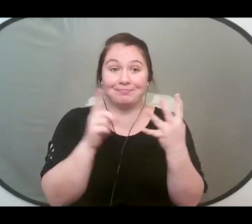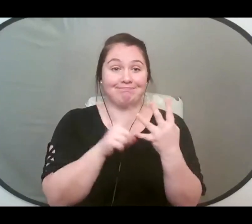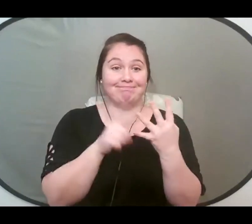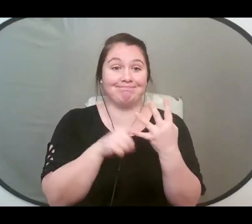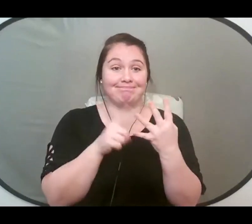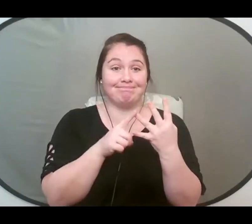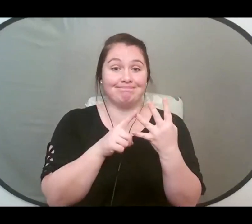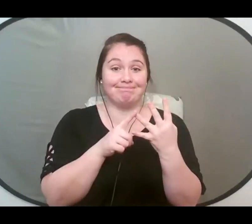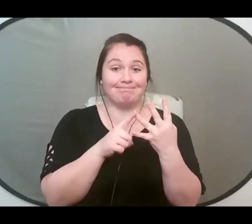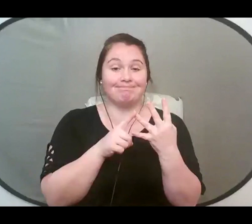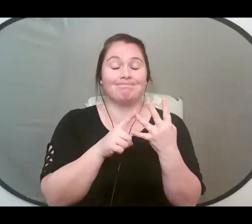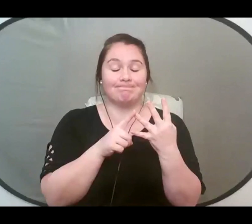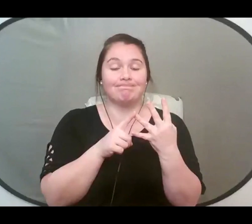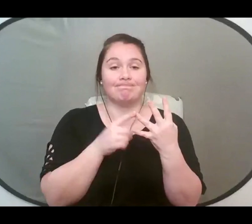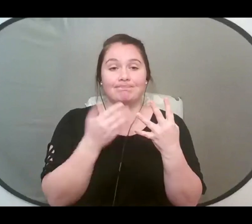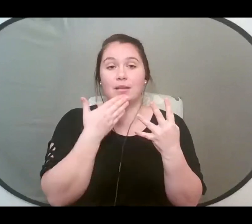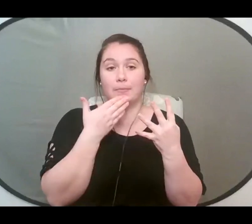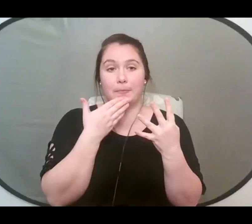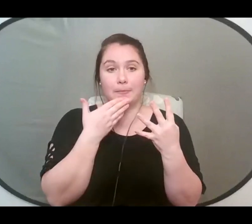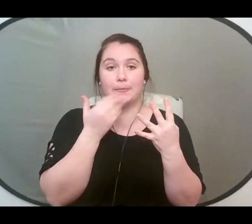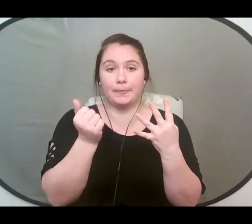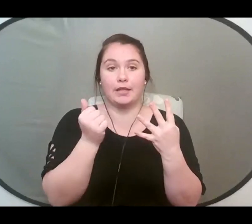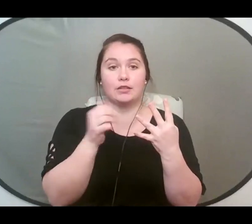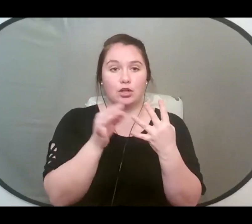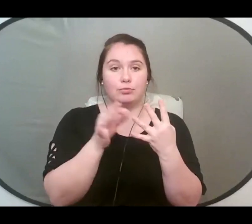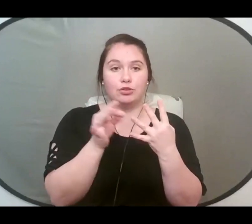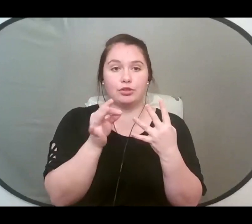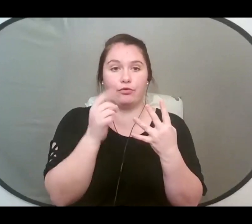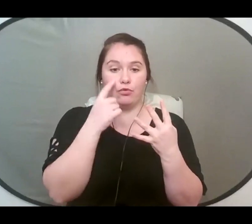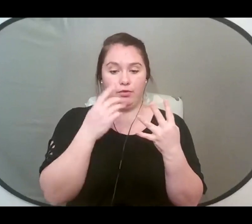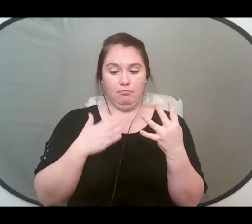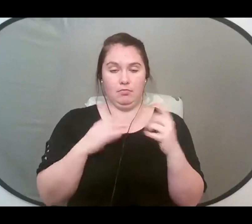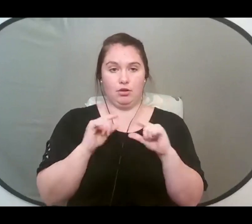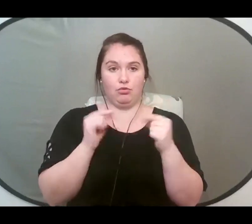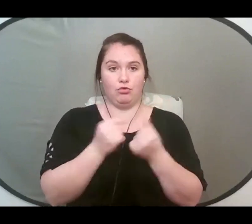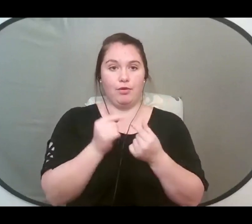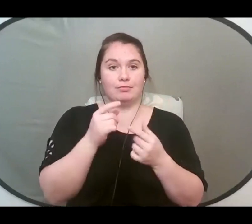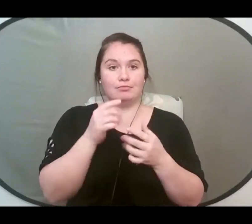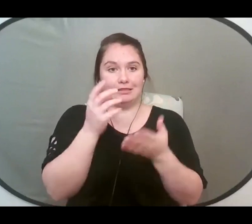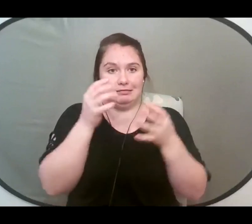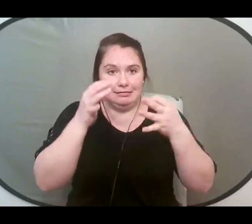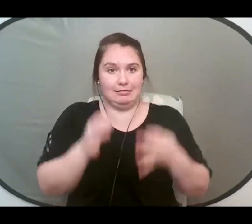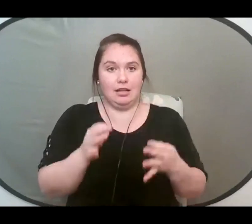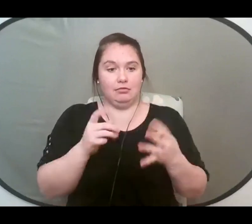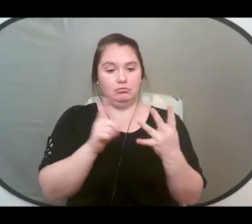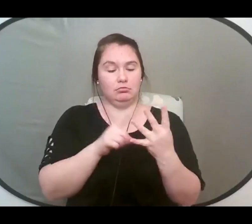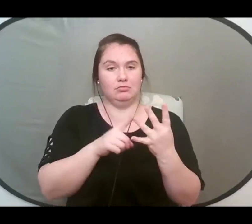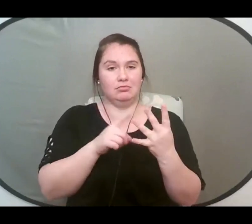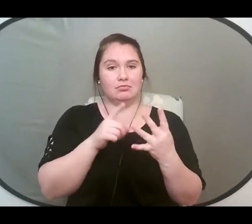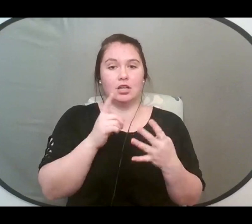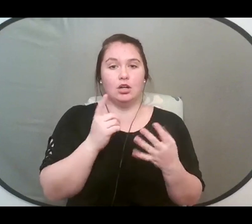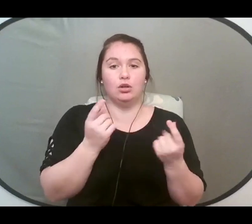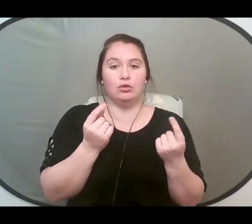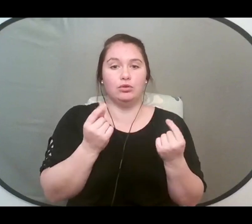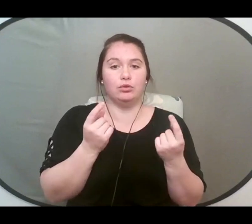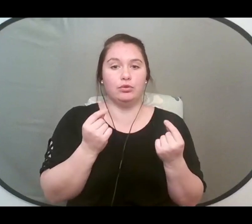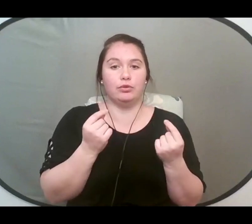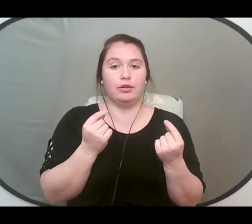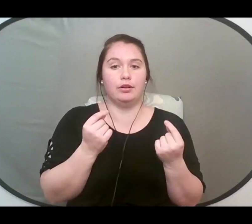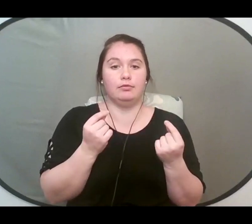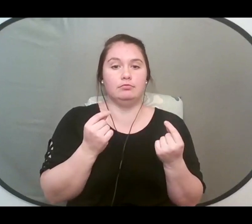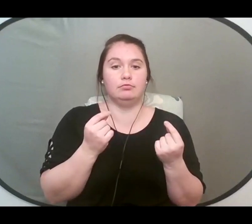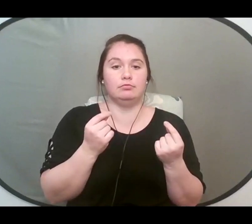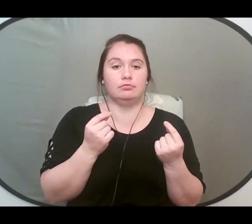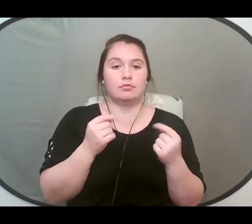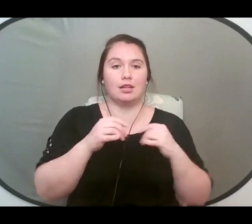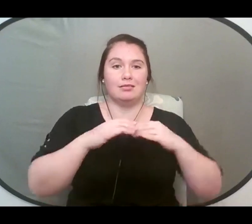our group was definitely to replace the high school. Maintaining the systems to them, to a lot of people said was just